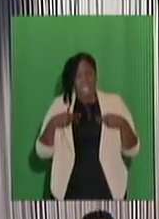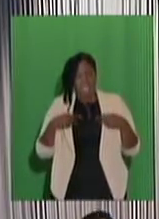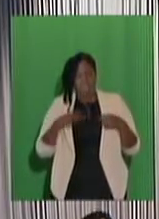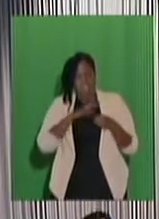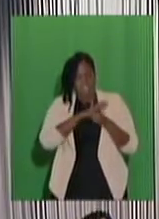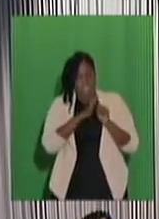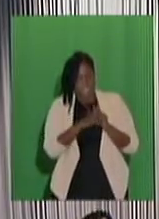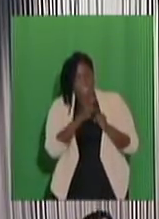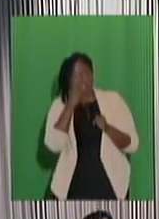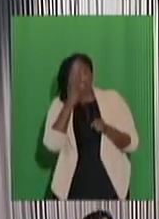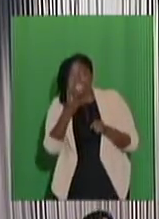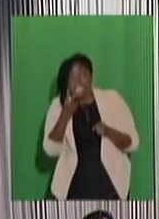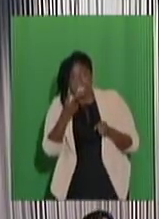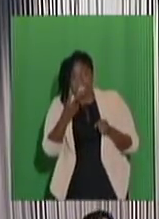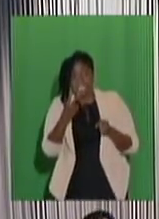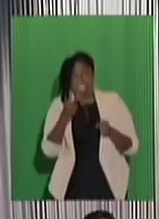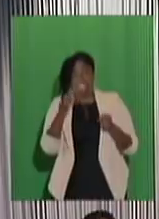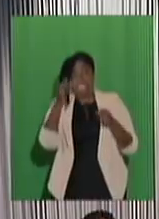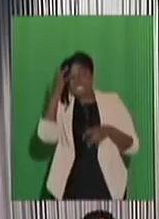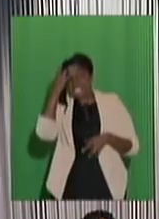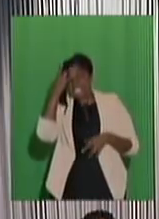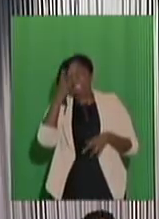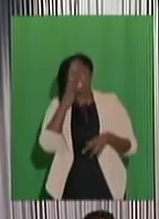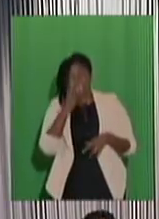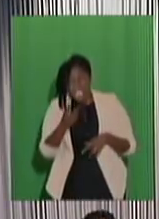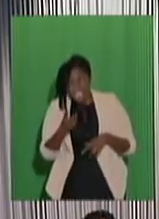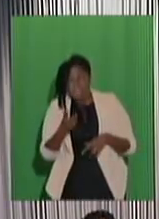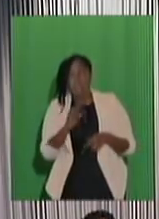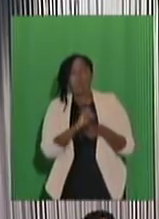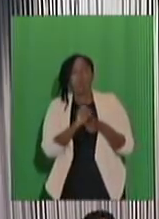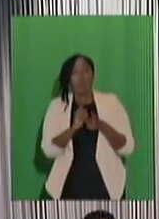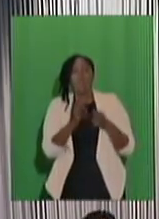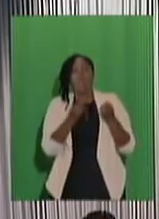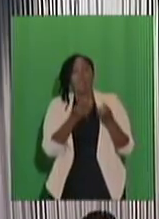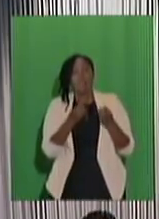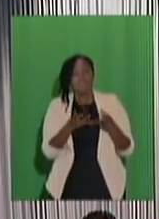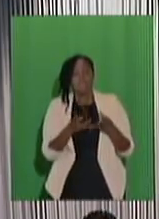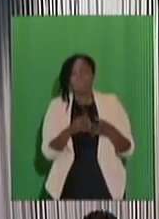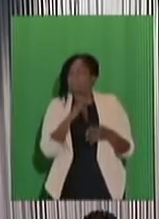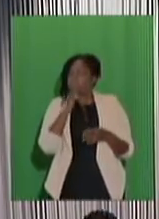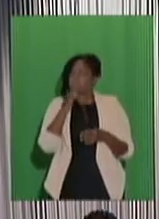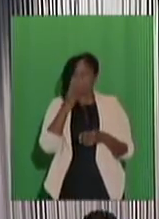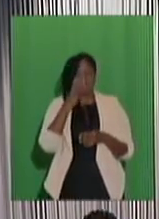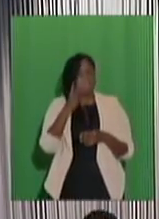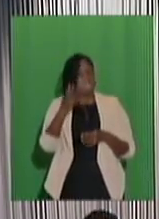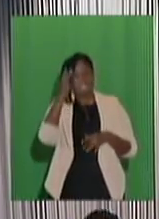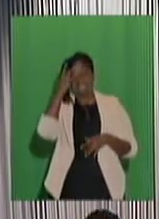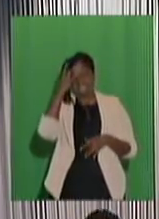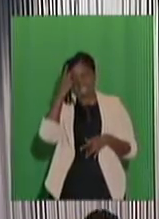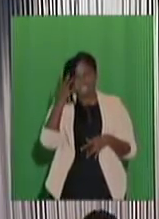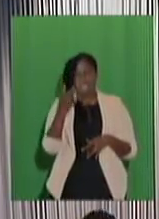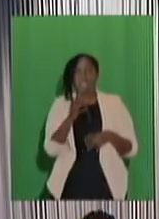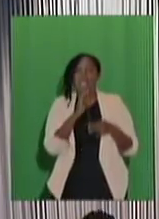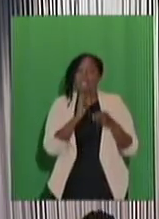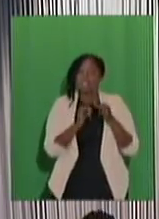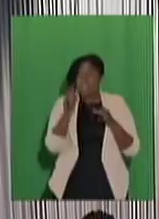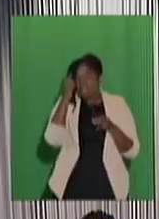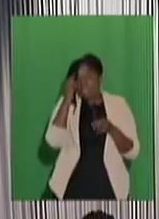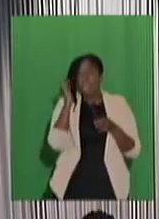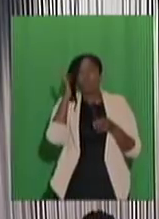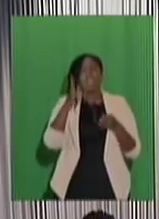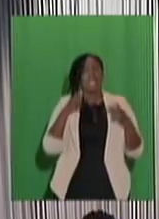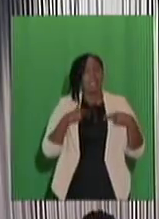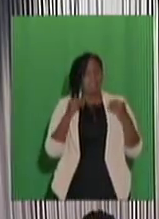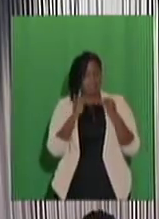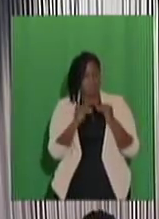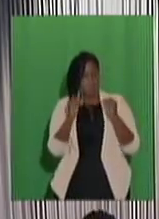persons being moved, and in also in connection with that, is it that we're now going to be seeing some of other facilities like this being sought and set up